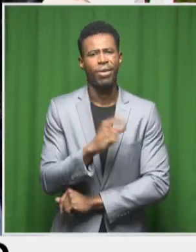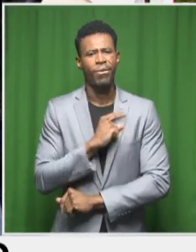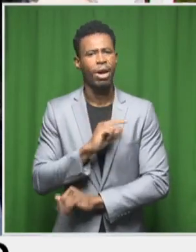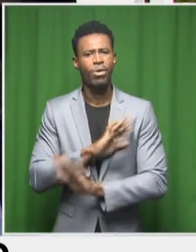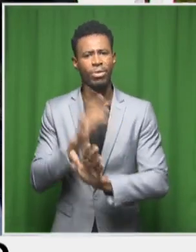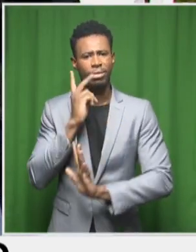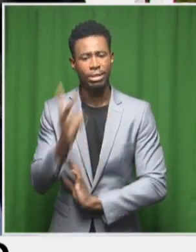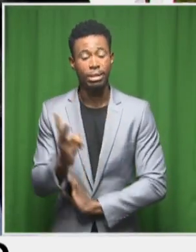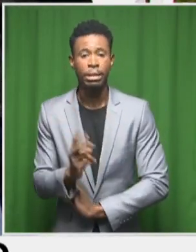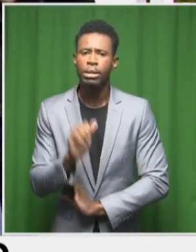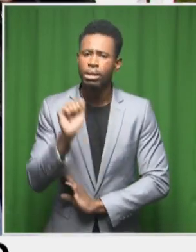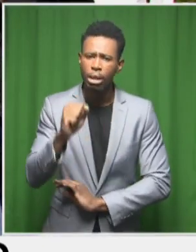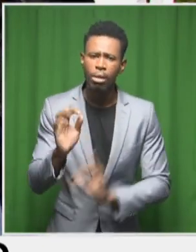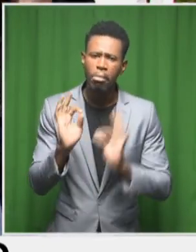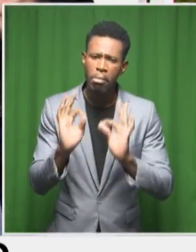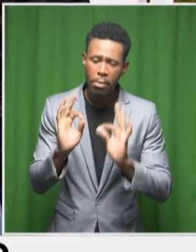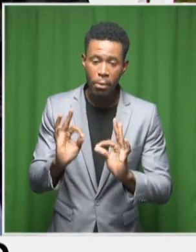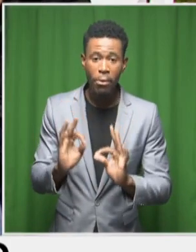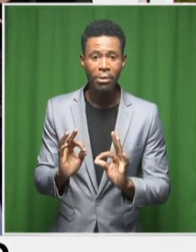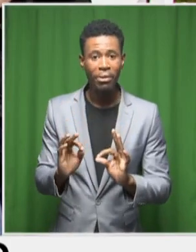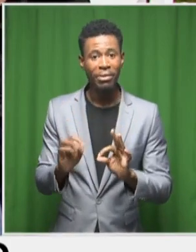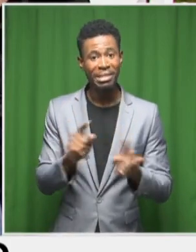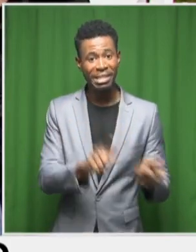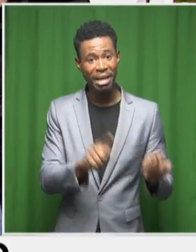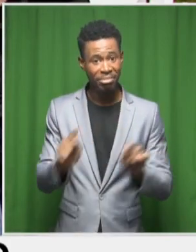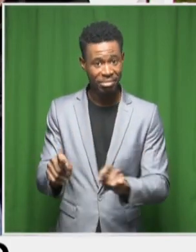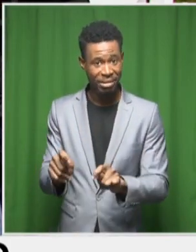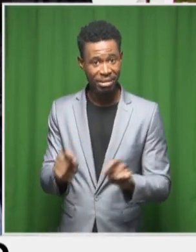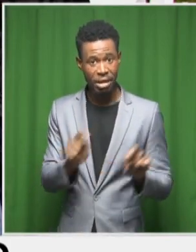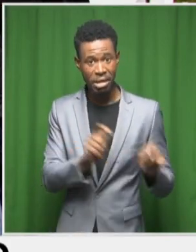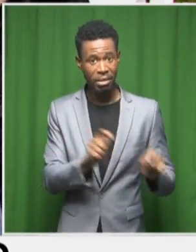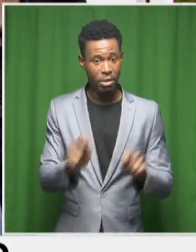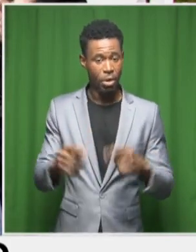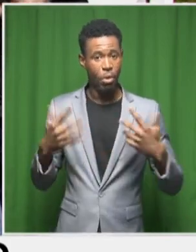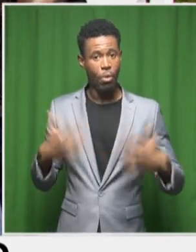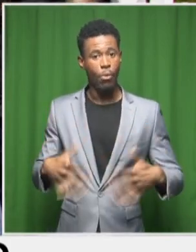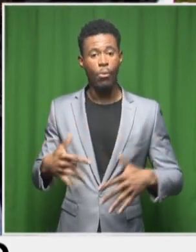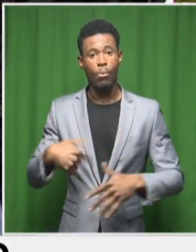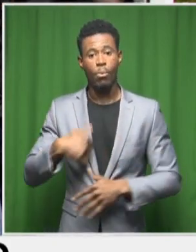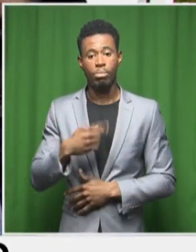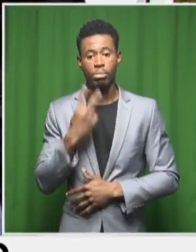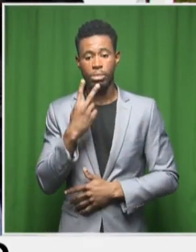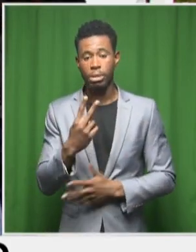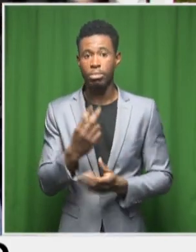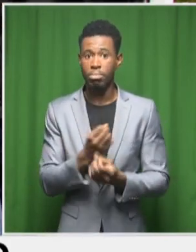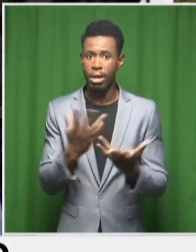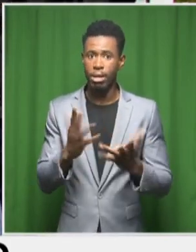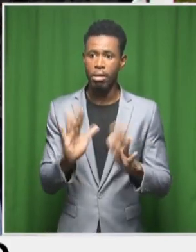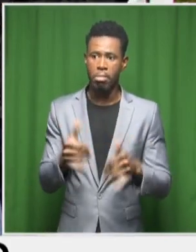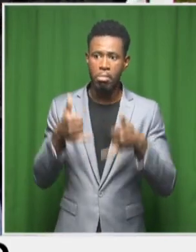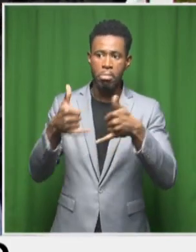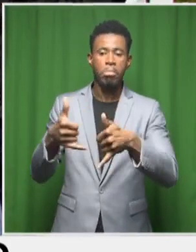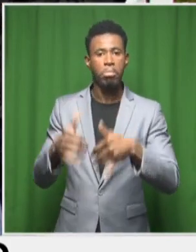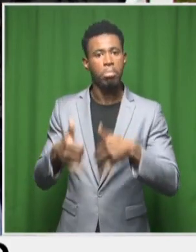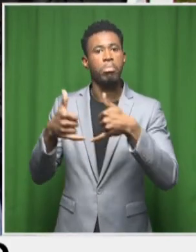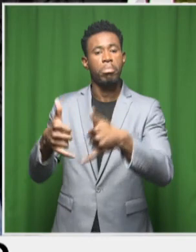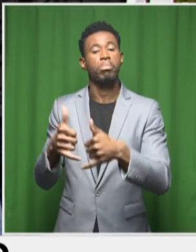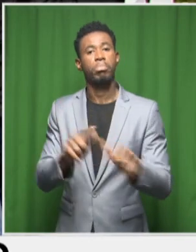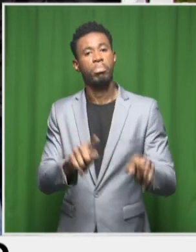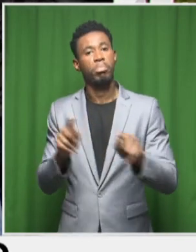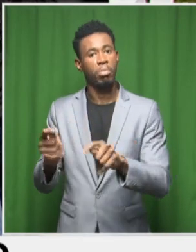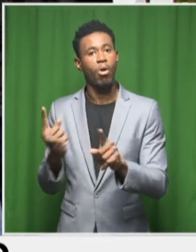and that's what you want to hear. So Cape Town already, we're seeing some wonderful accolades coming towards Cape Town. We always do, in terms of